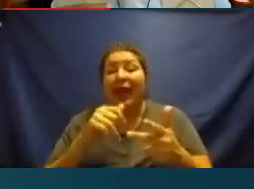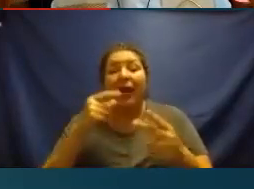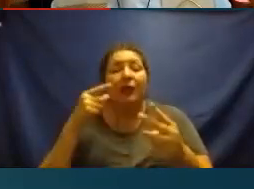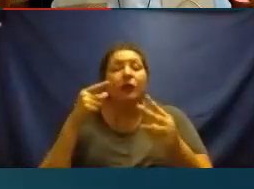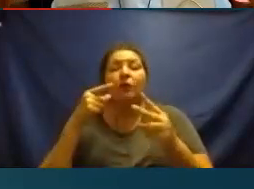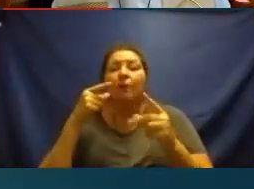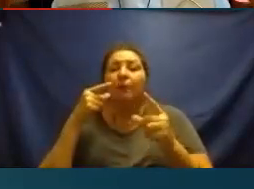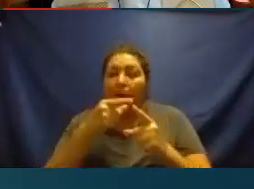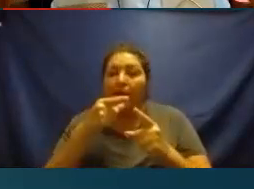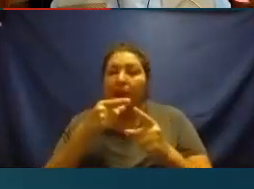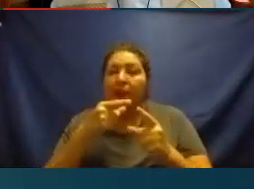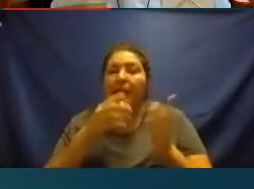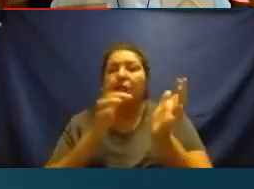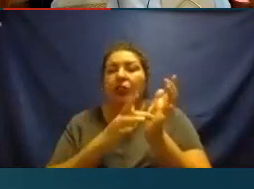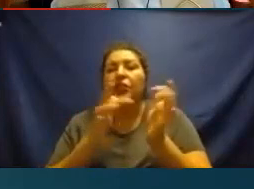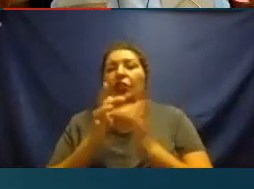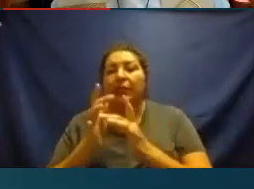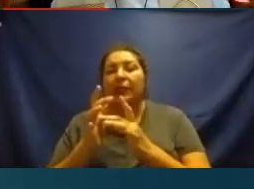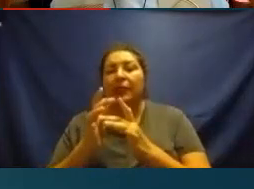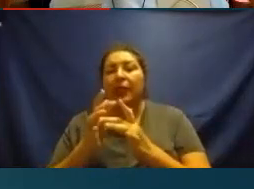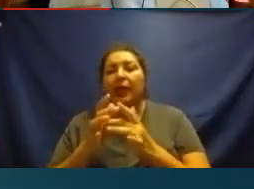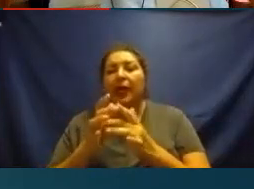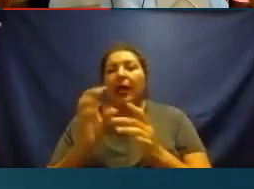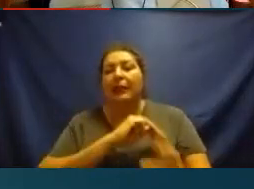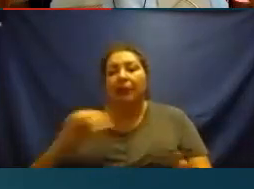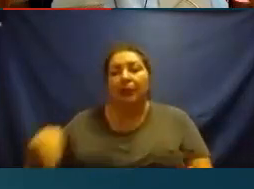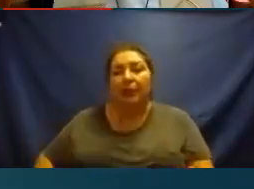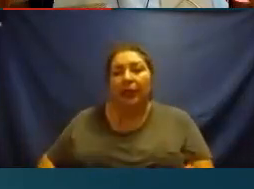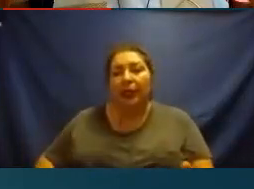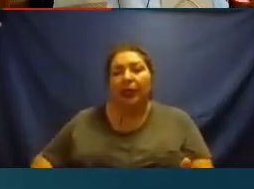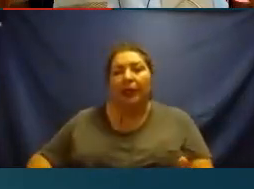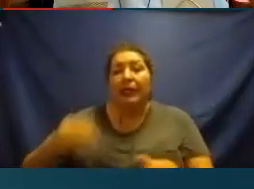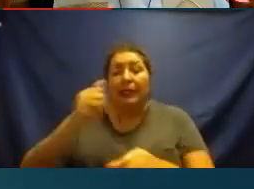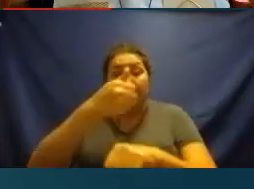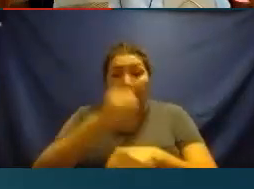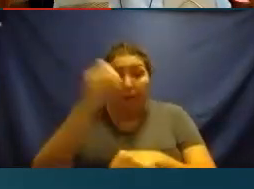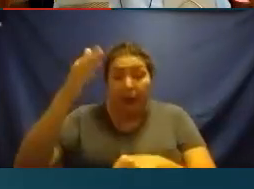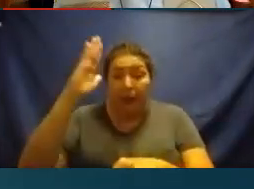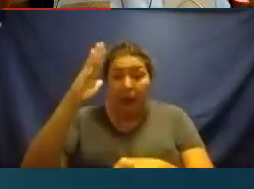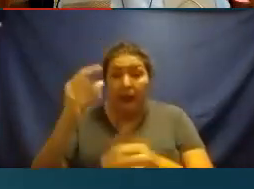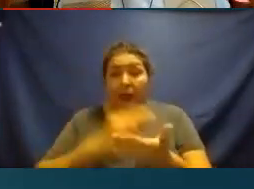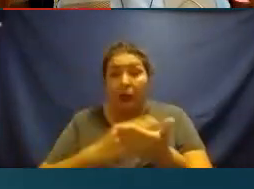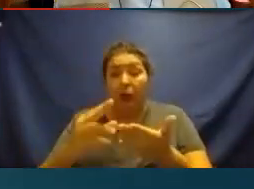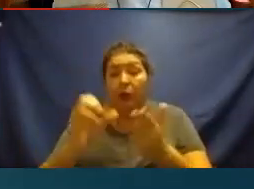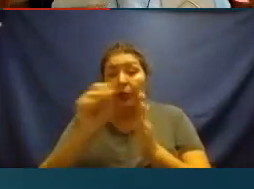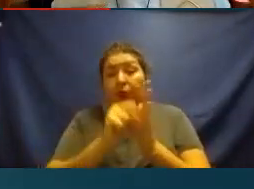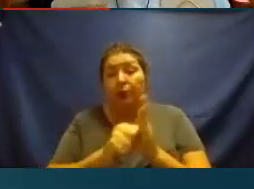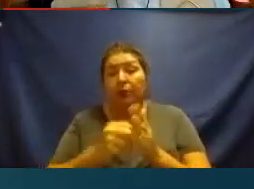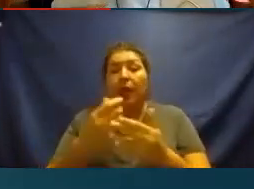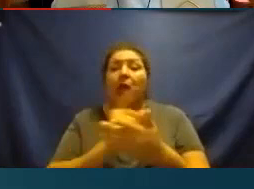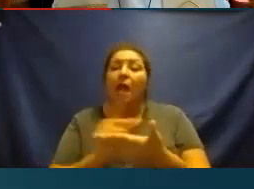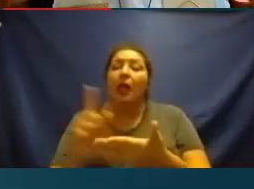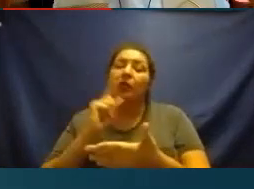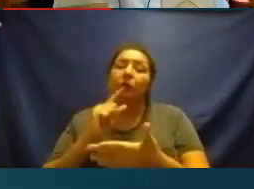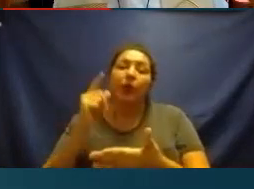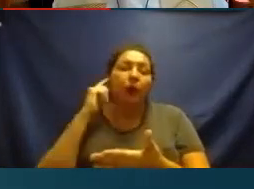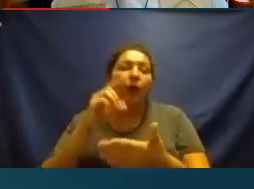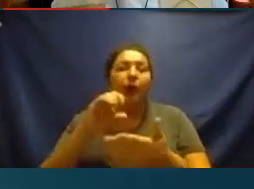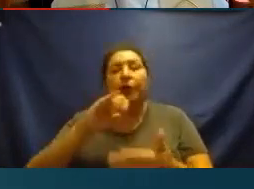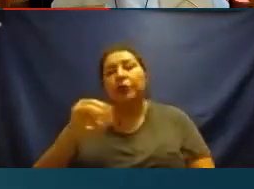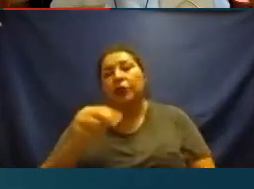the Messiah promised by God in the Holy Scriptures. Last week, we heard John's account of Jesus appearing to